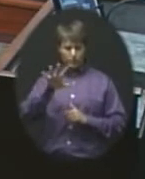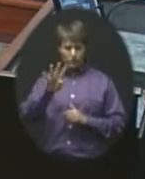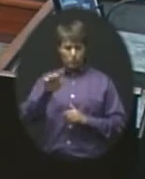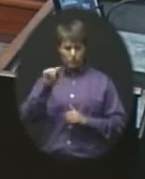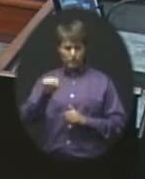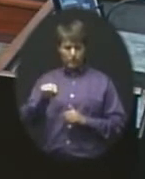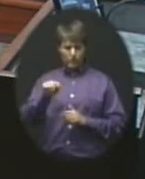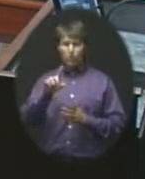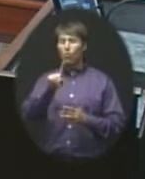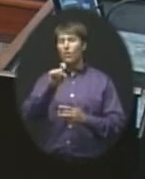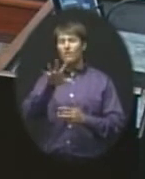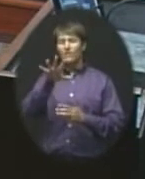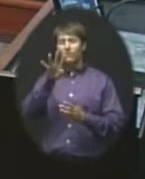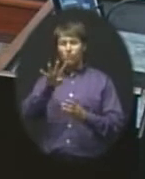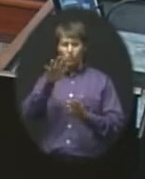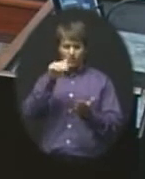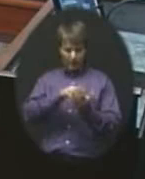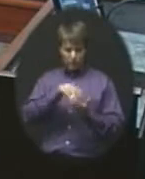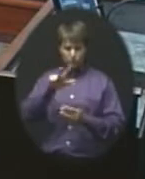$154,360.